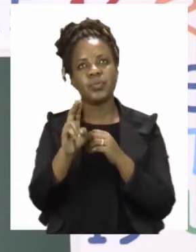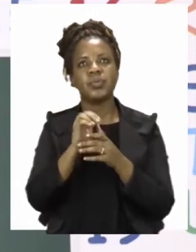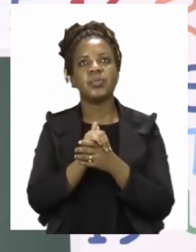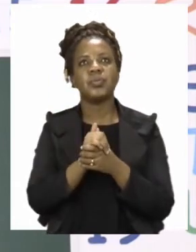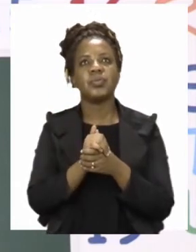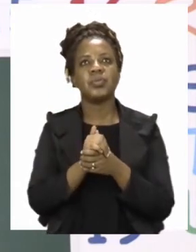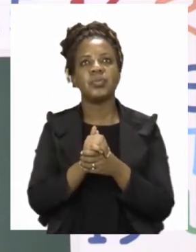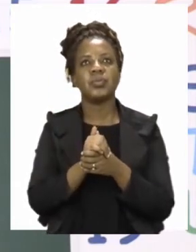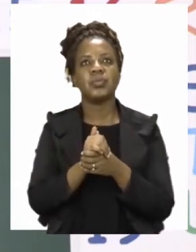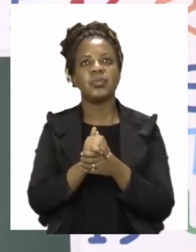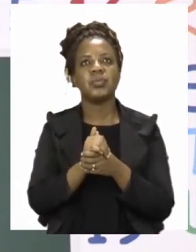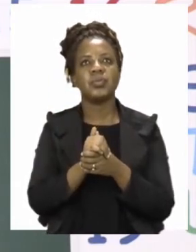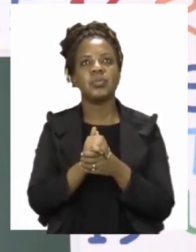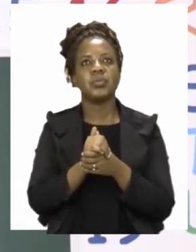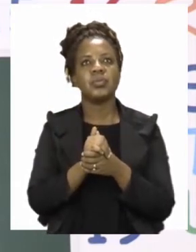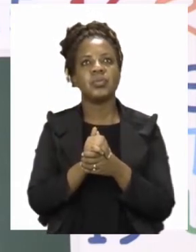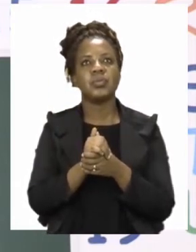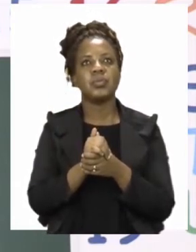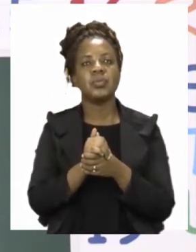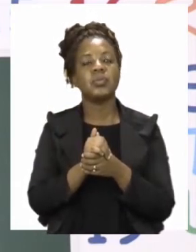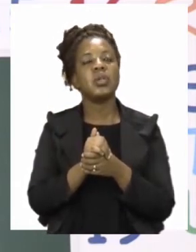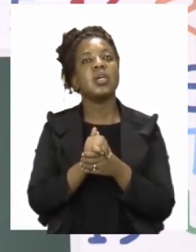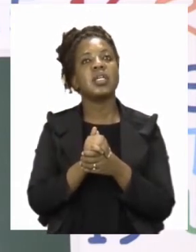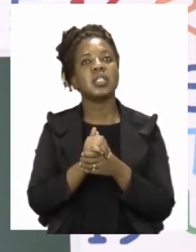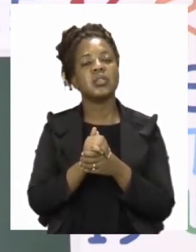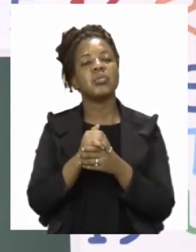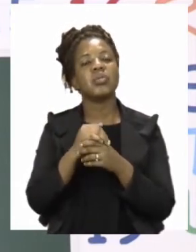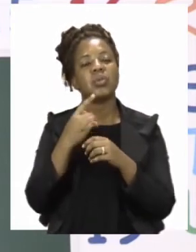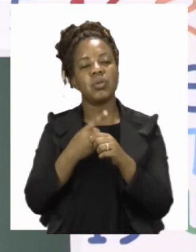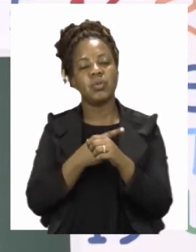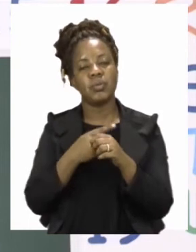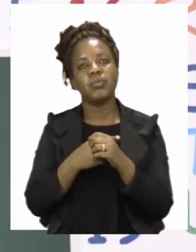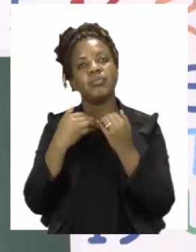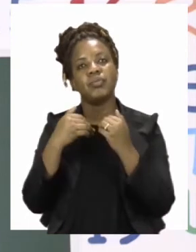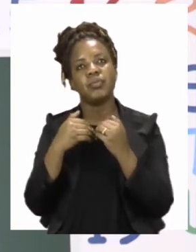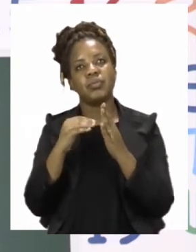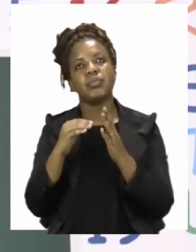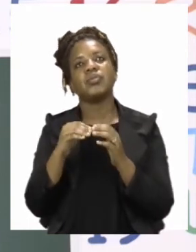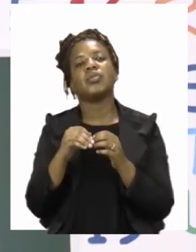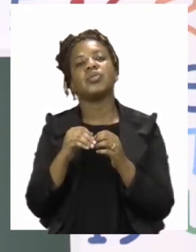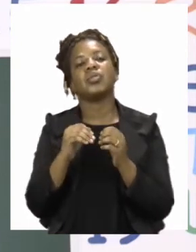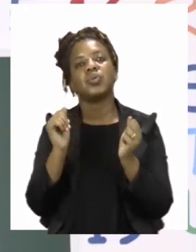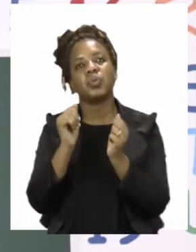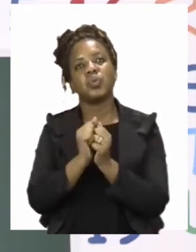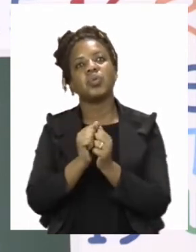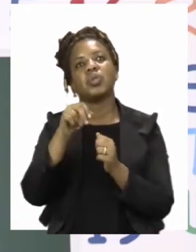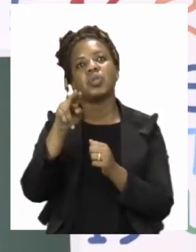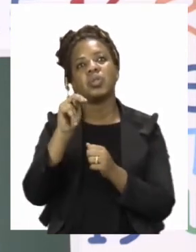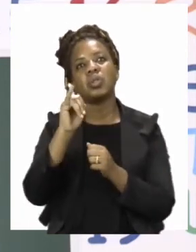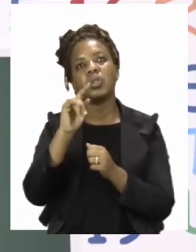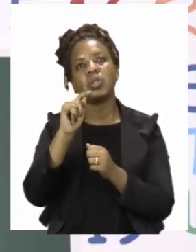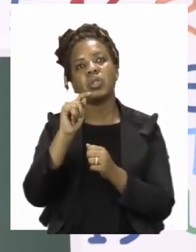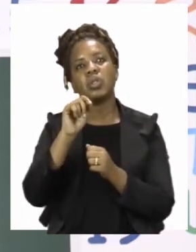minus 8, my dear children, is, well done, it's 0. So we are not going to